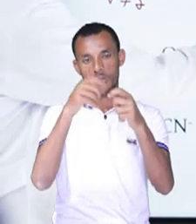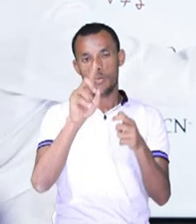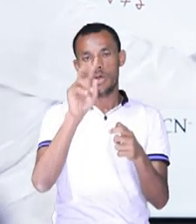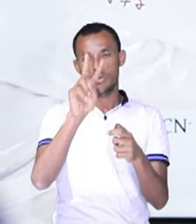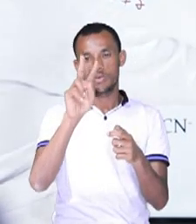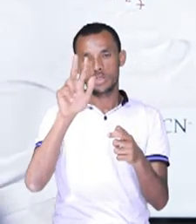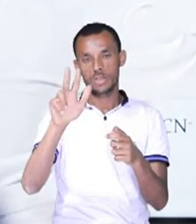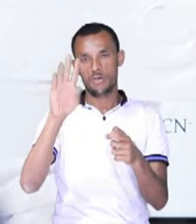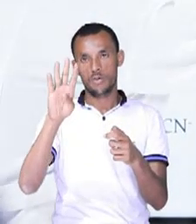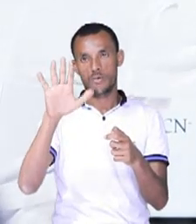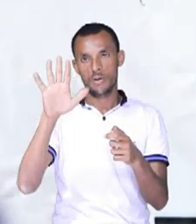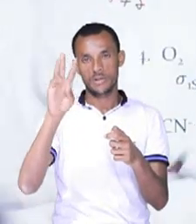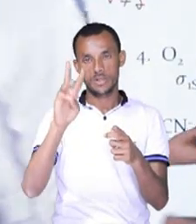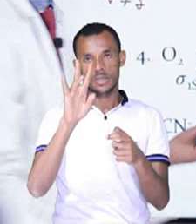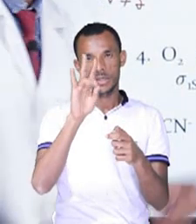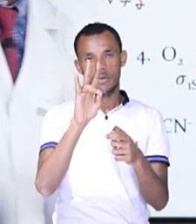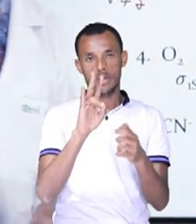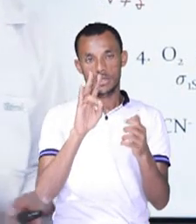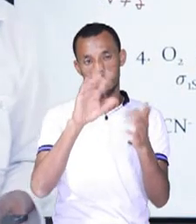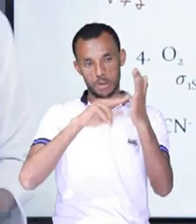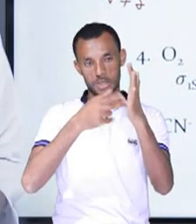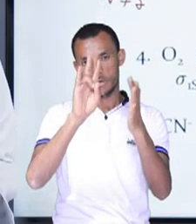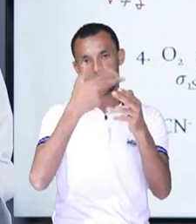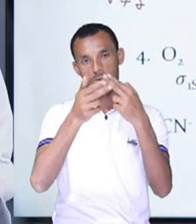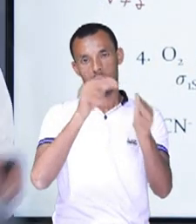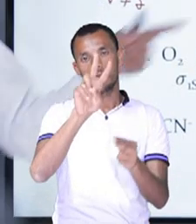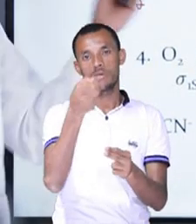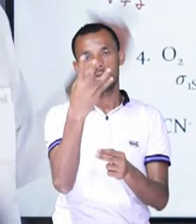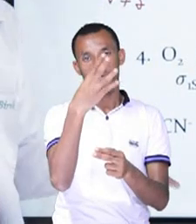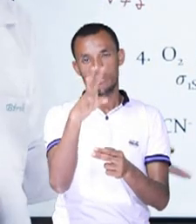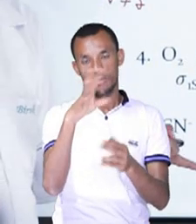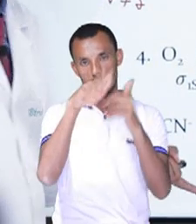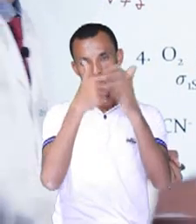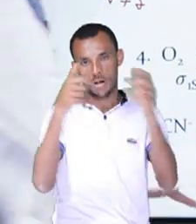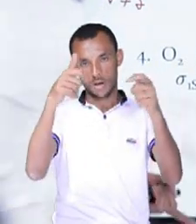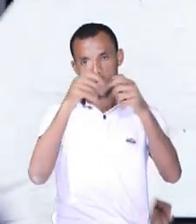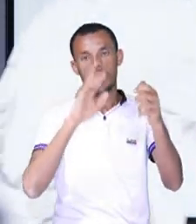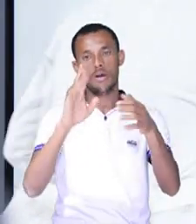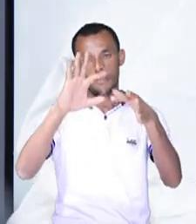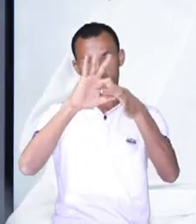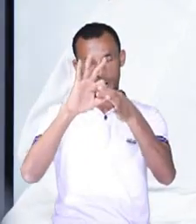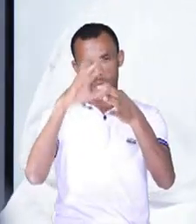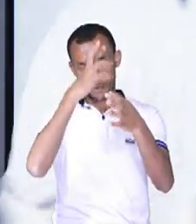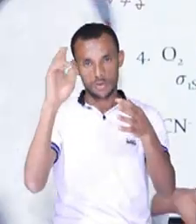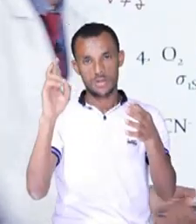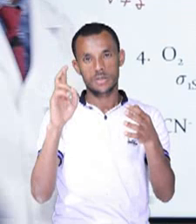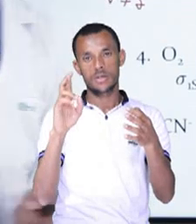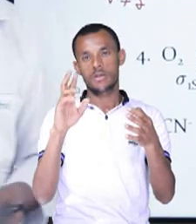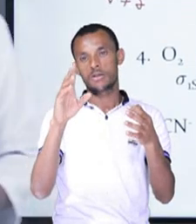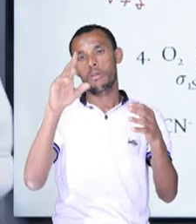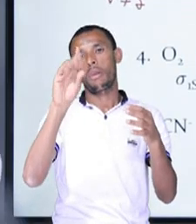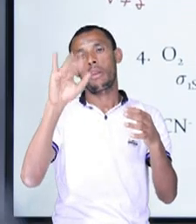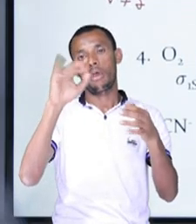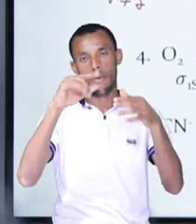1, 2, 3, 4, 5, 6, 7. 7 means 14. All electrons are paired. Because of that, again